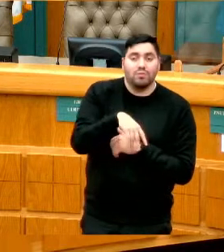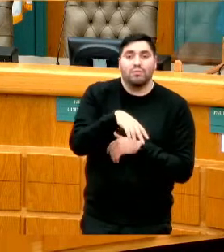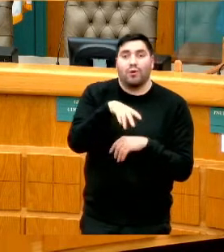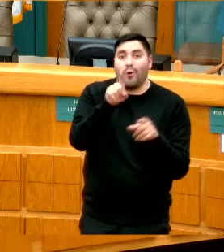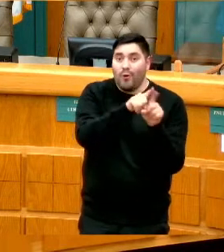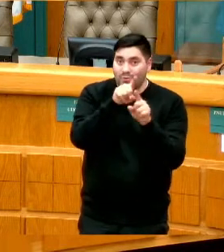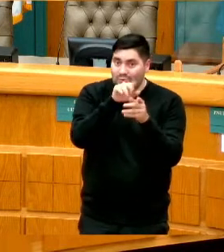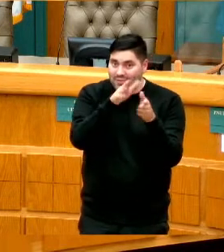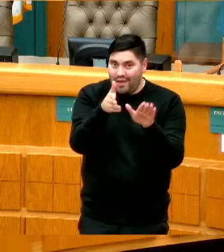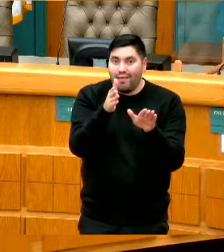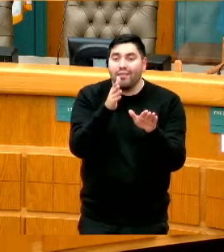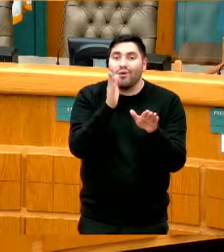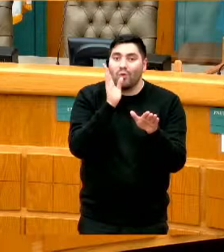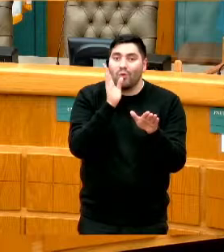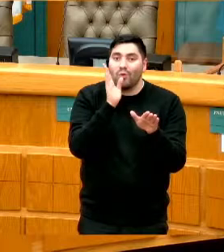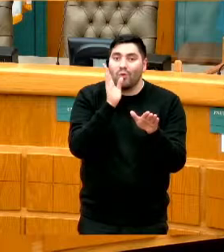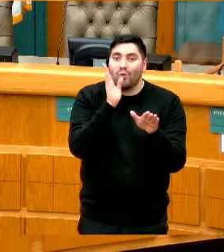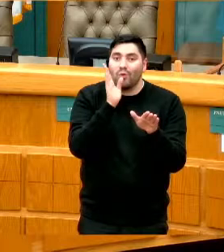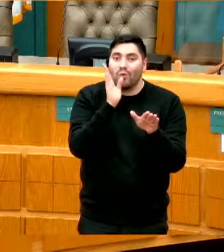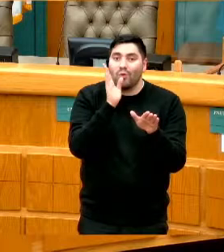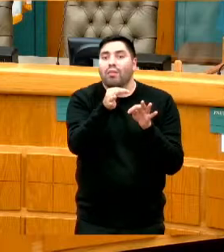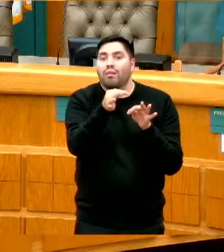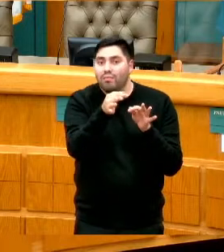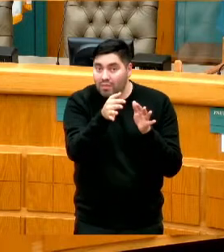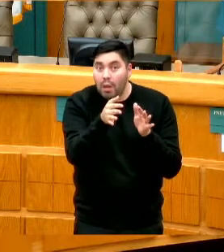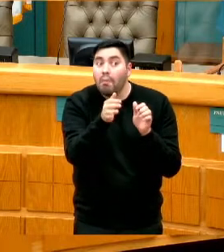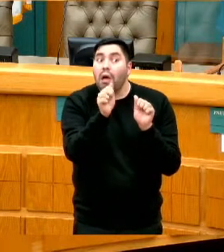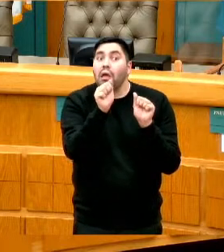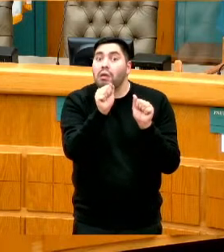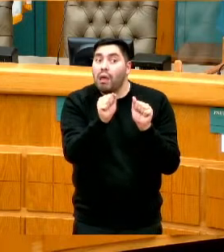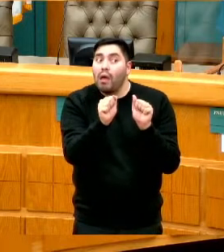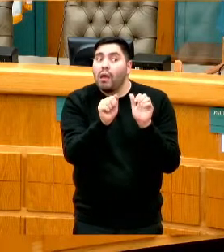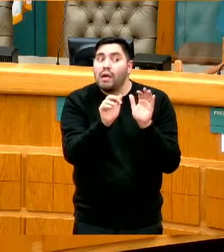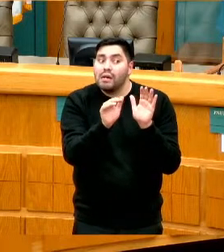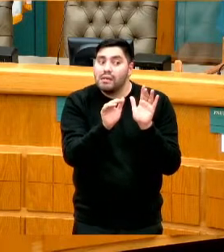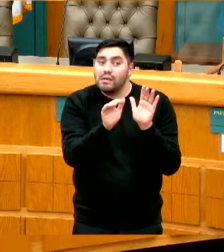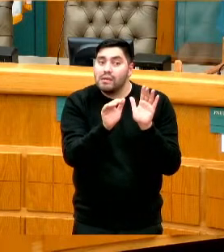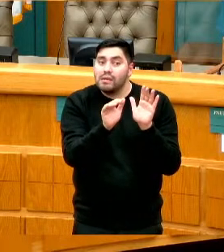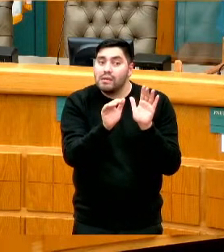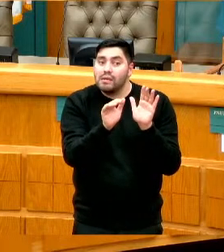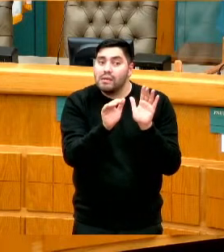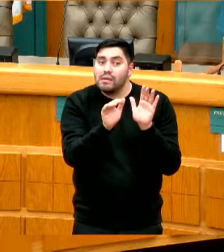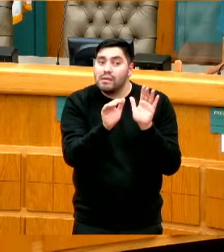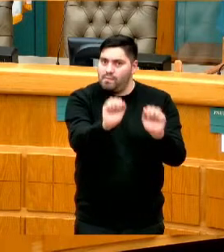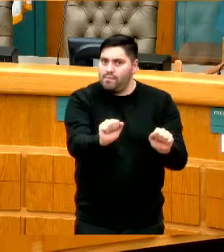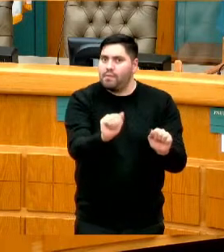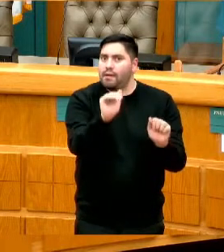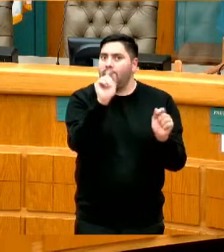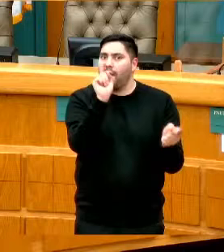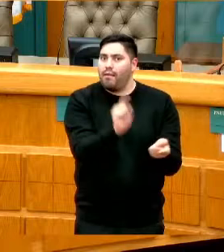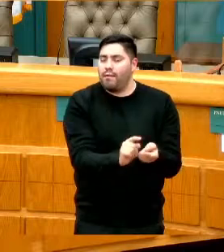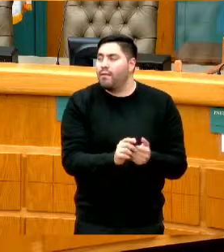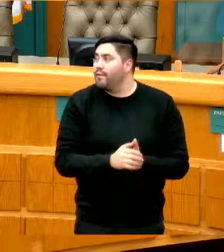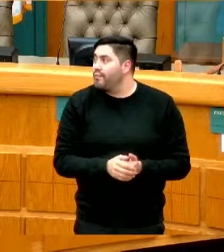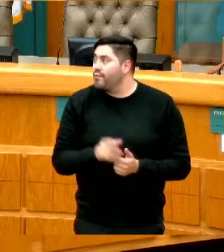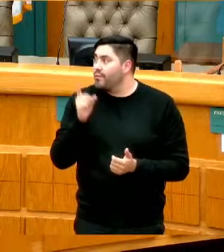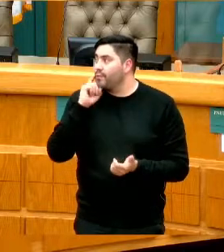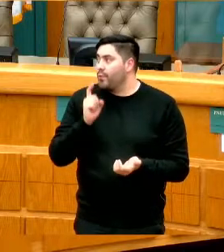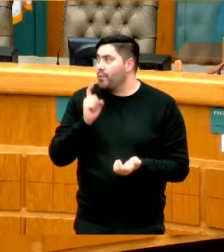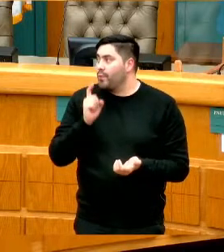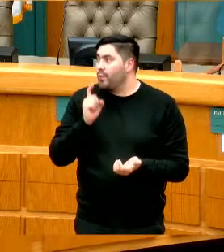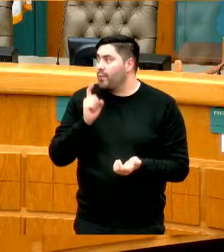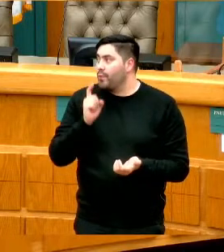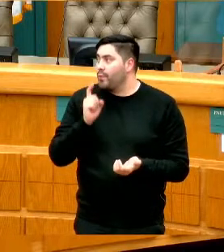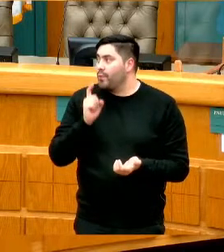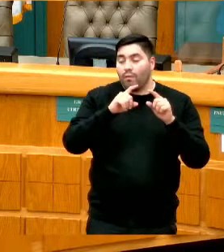death usually will lag, but they could turn around. That's what we're really watching carefully now. So if you look at the far right side,